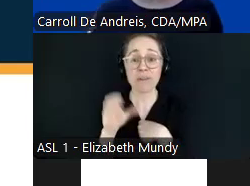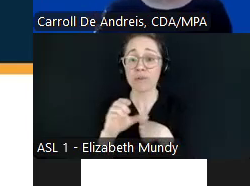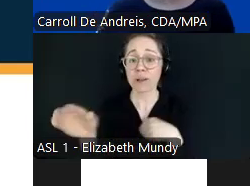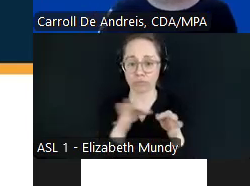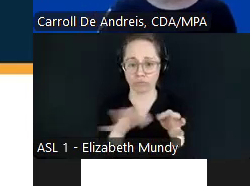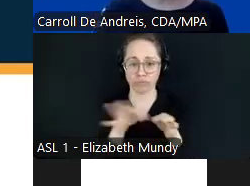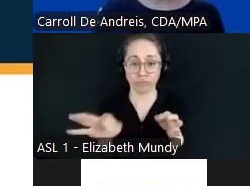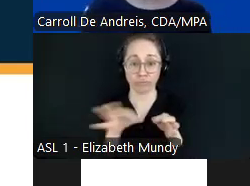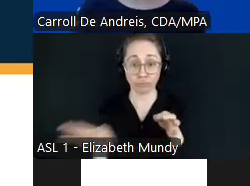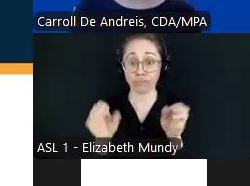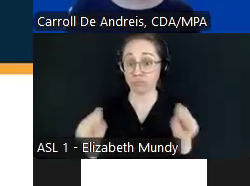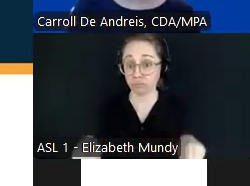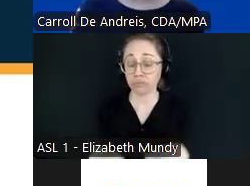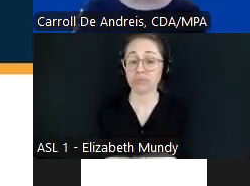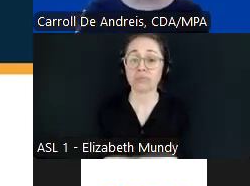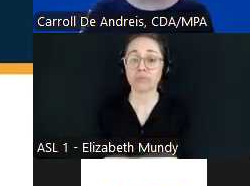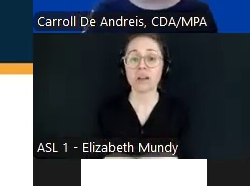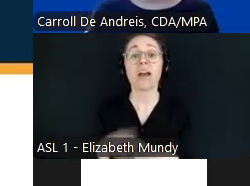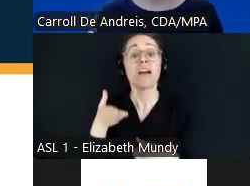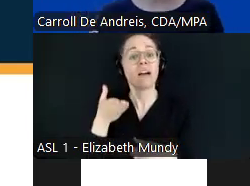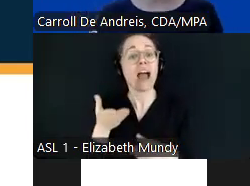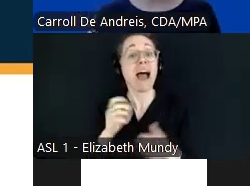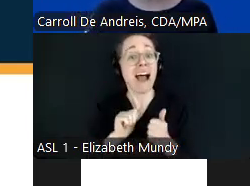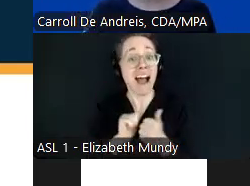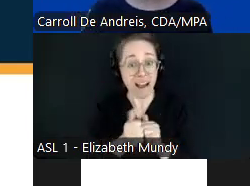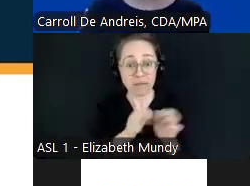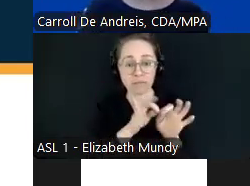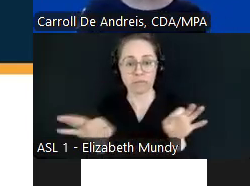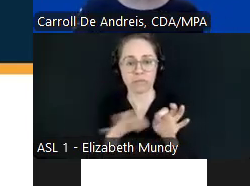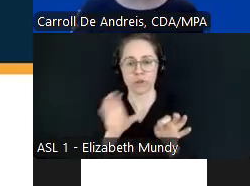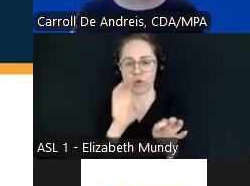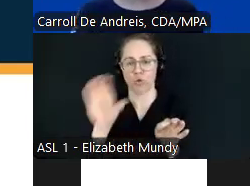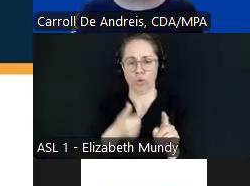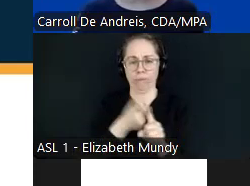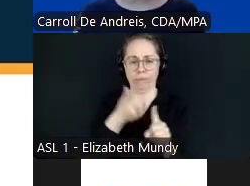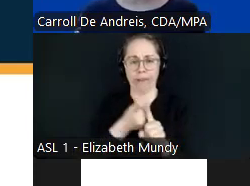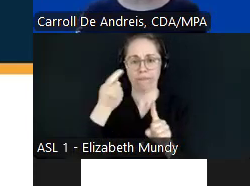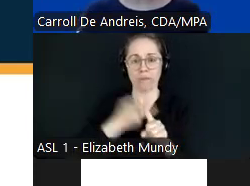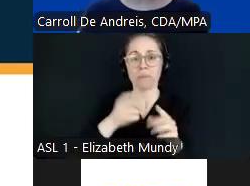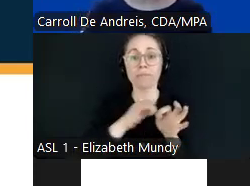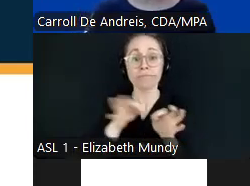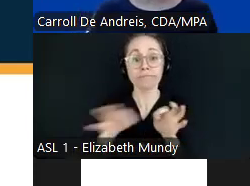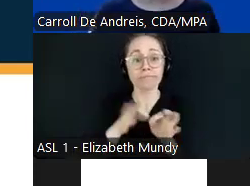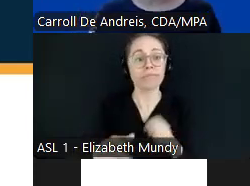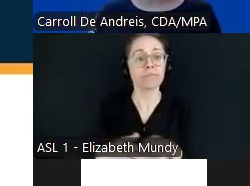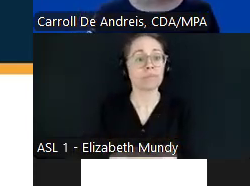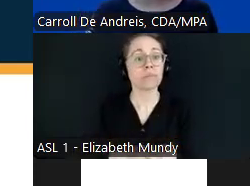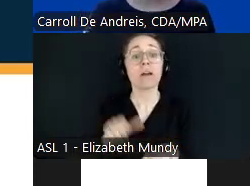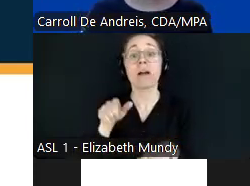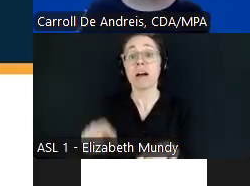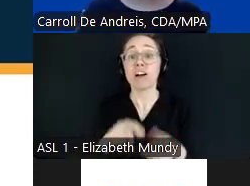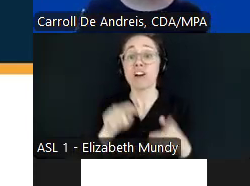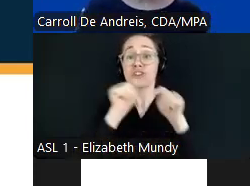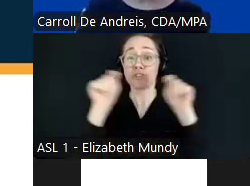you through your Zoom functions. The meeting slides, transcript, and recording will be posted to the